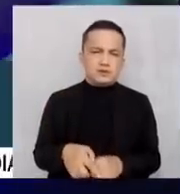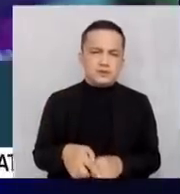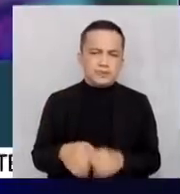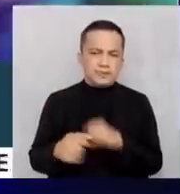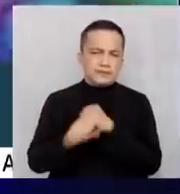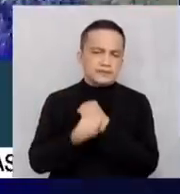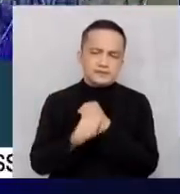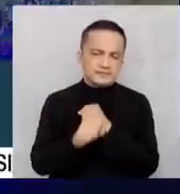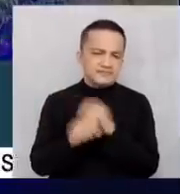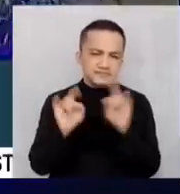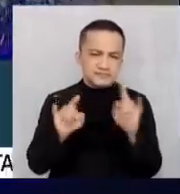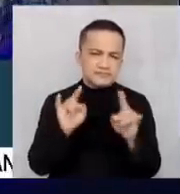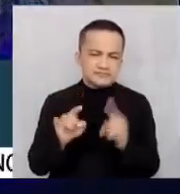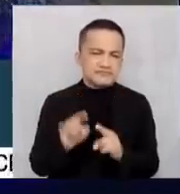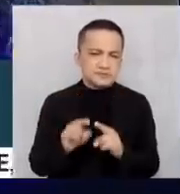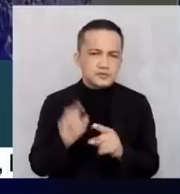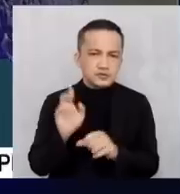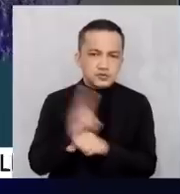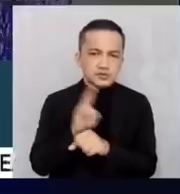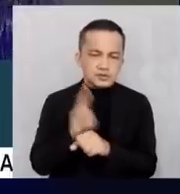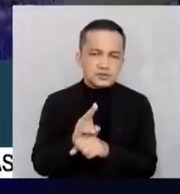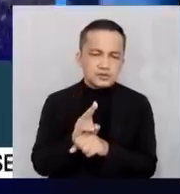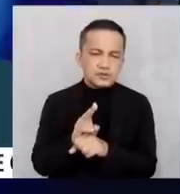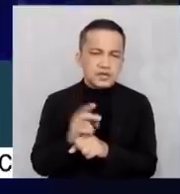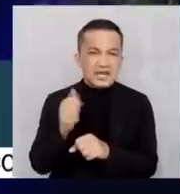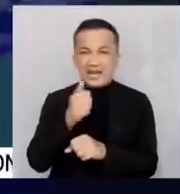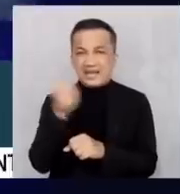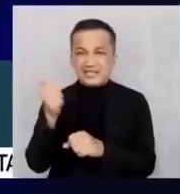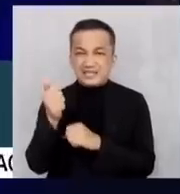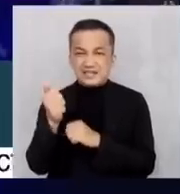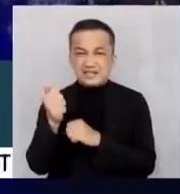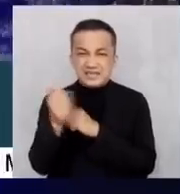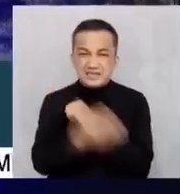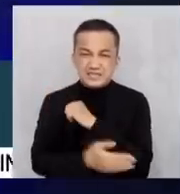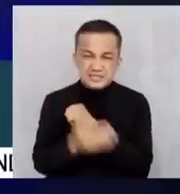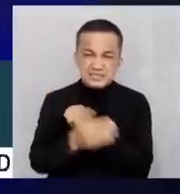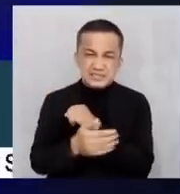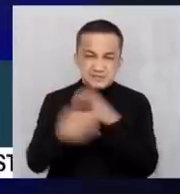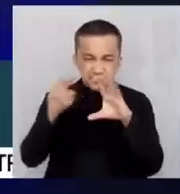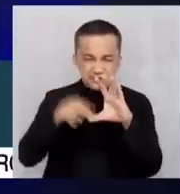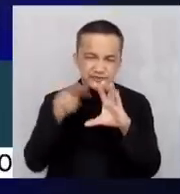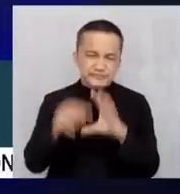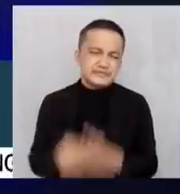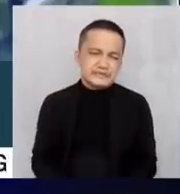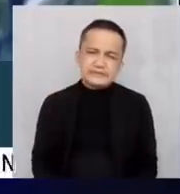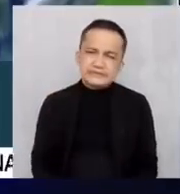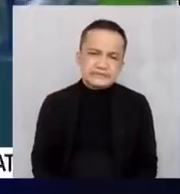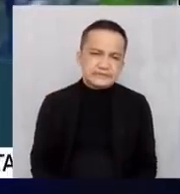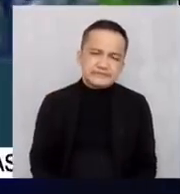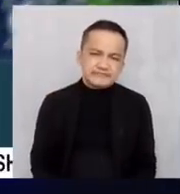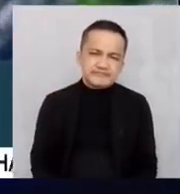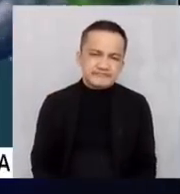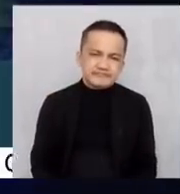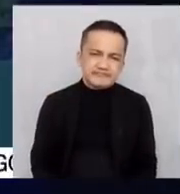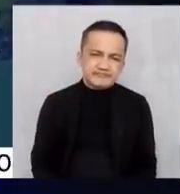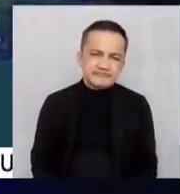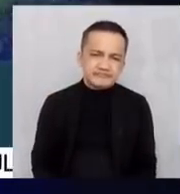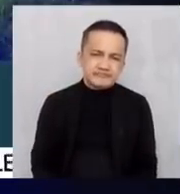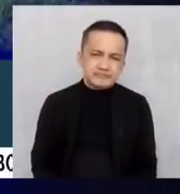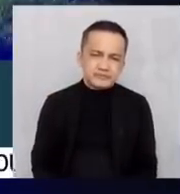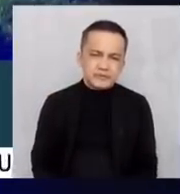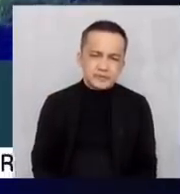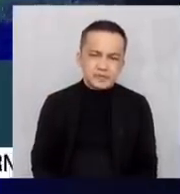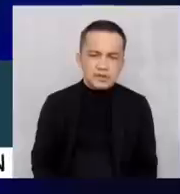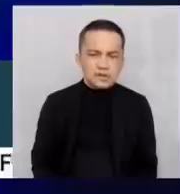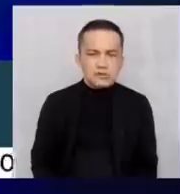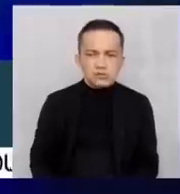advertisement using stockpile video of different countries. So, tingin natin na mislead yung ating mga